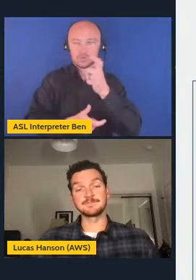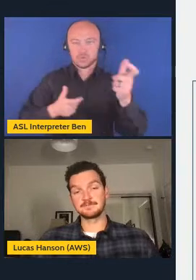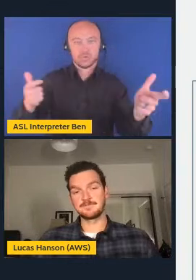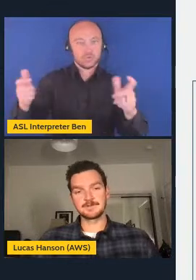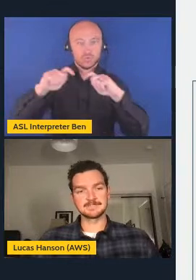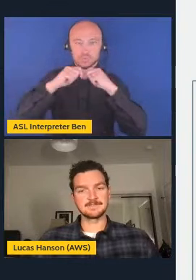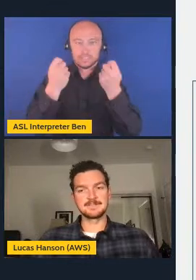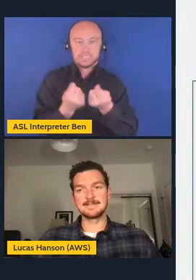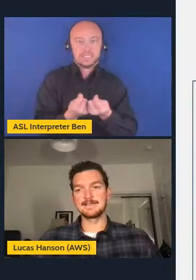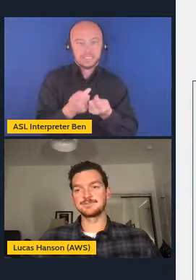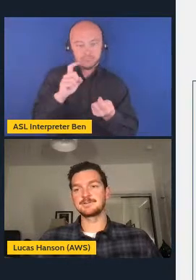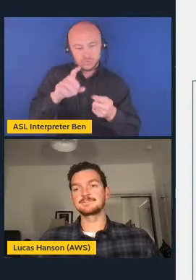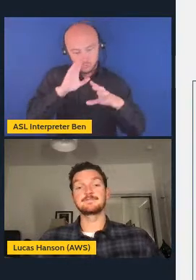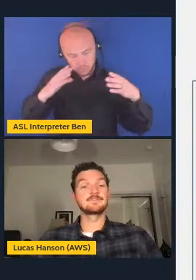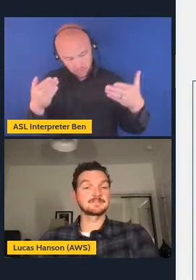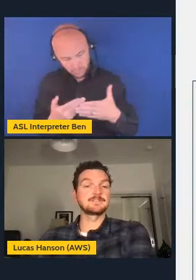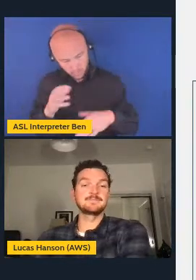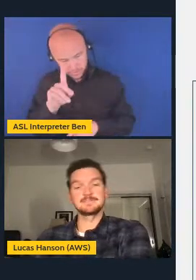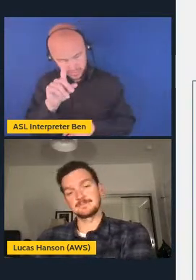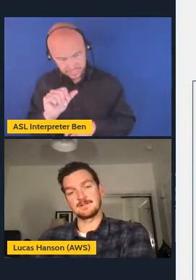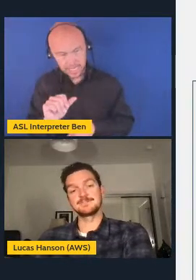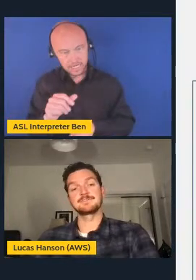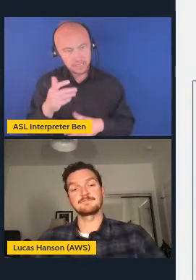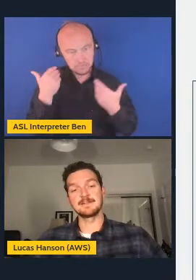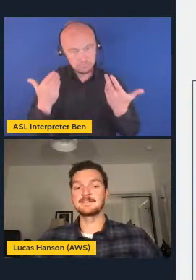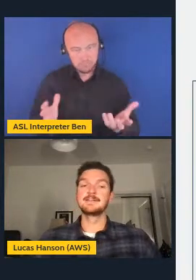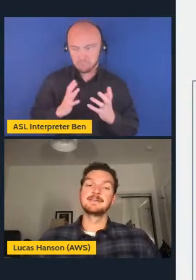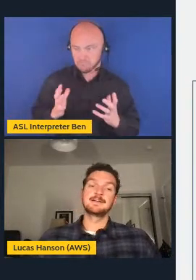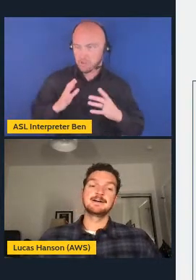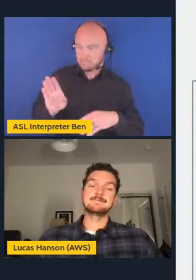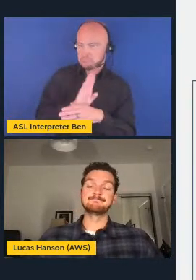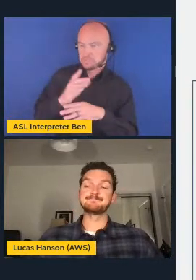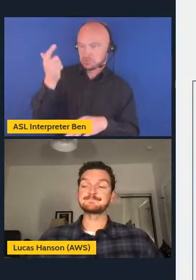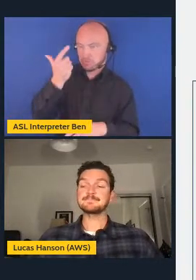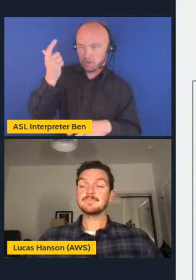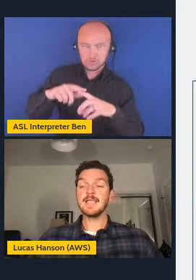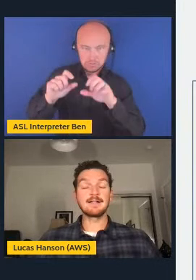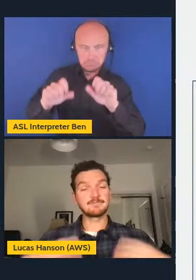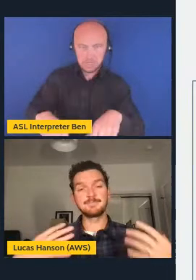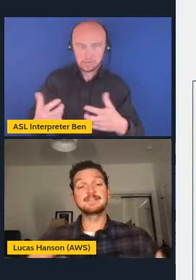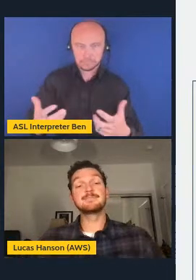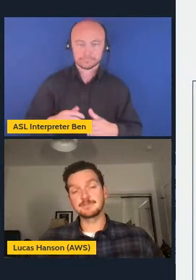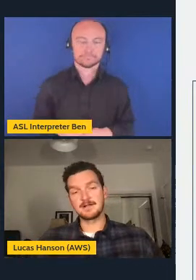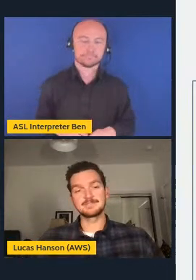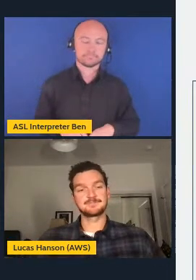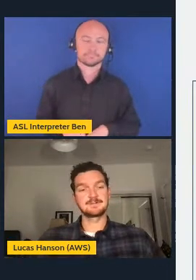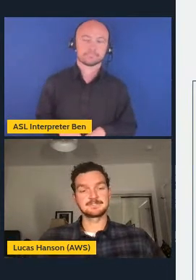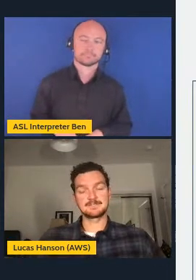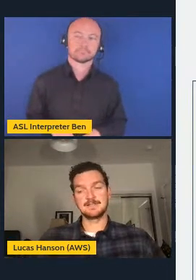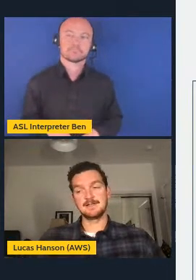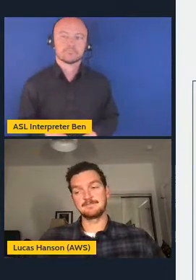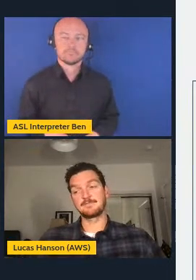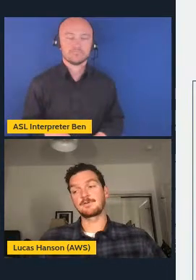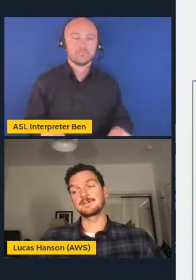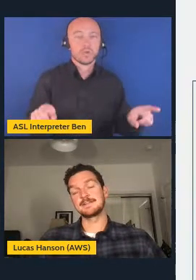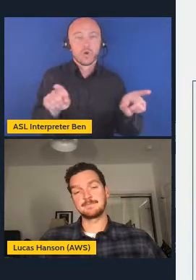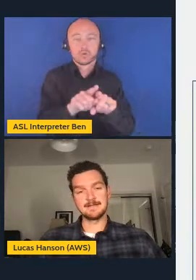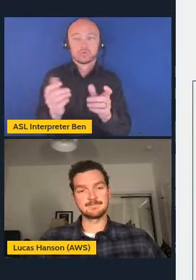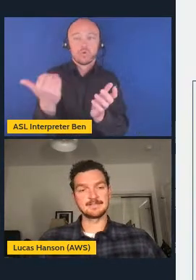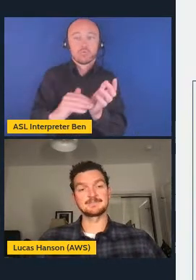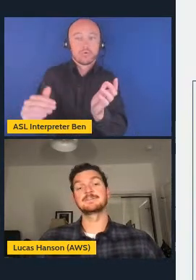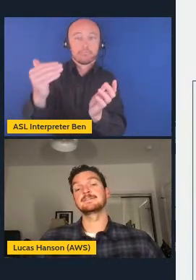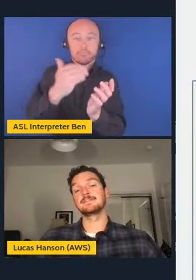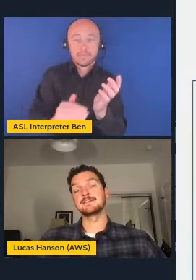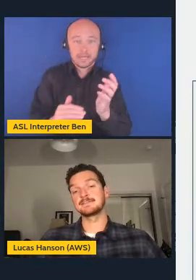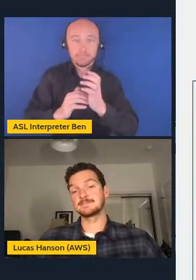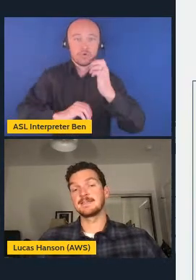that's focused on the data engineering to focus on the business logic, right? Have repeatable constructs for our data